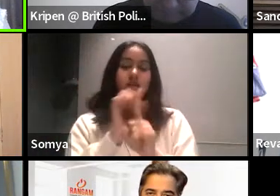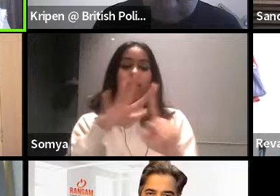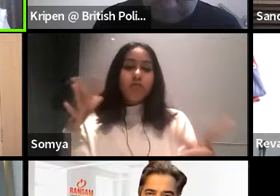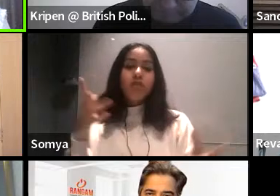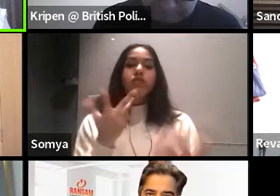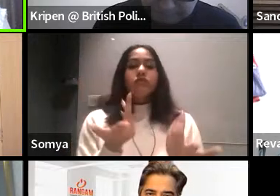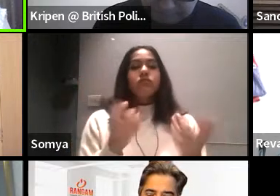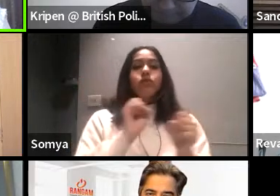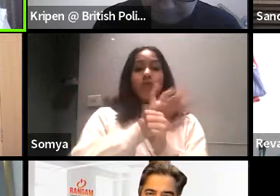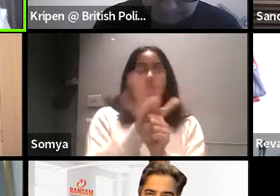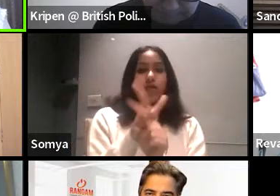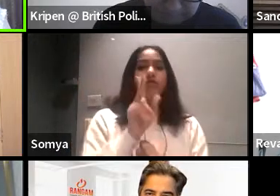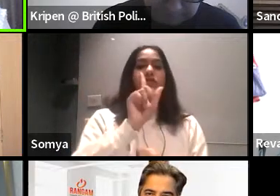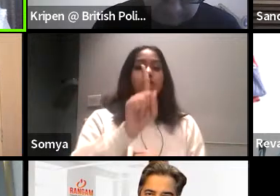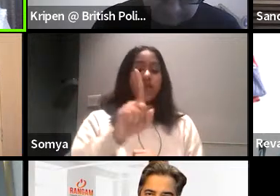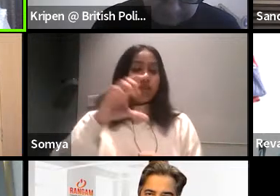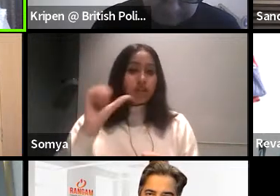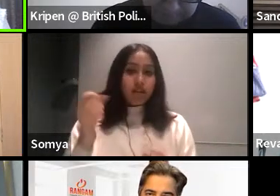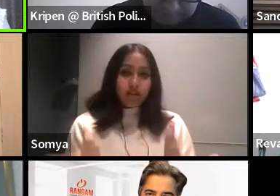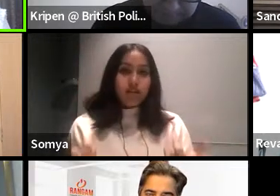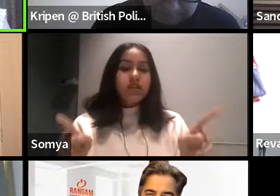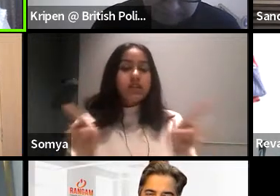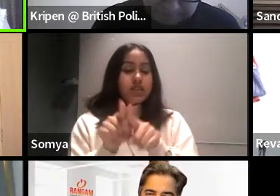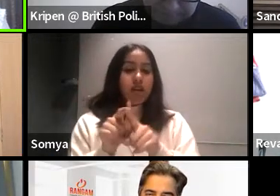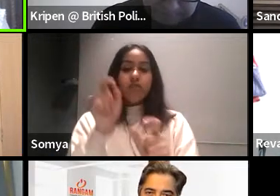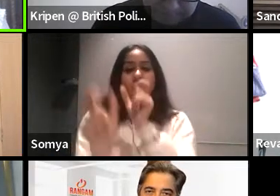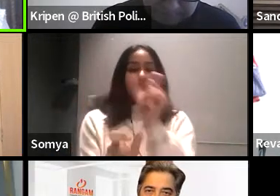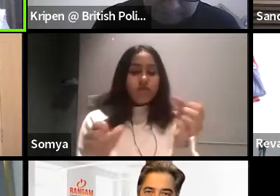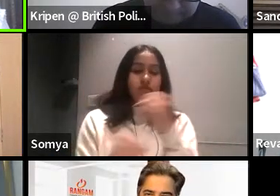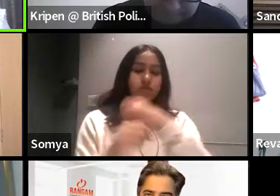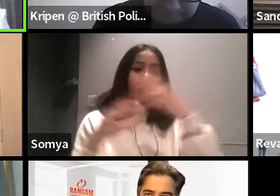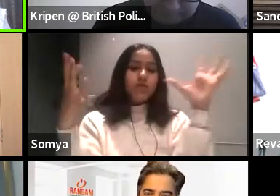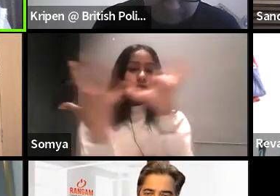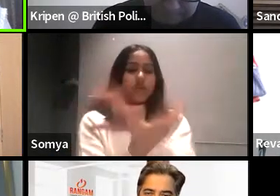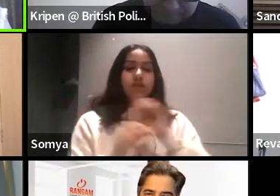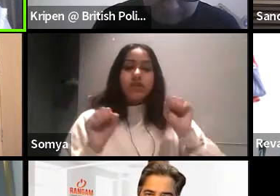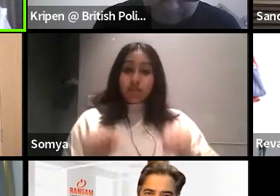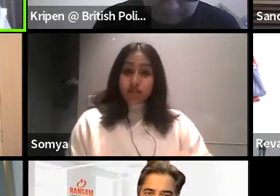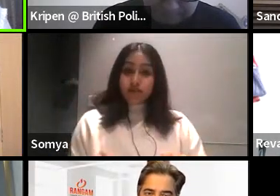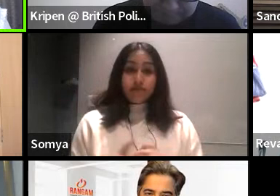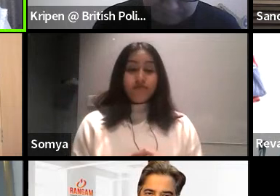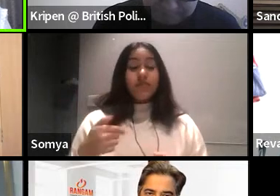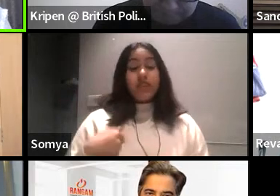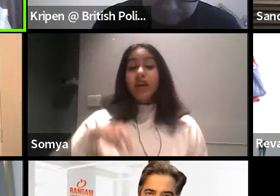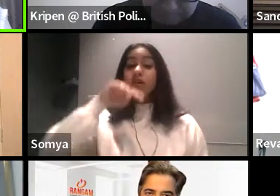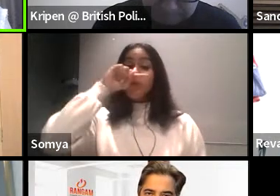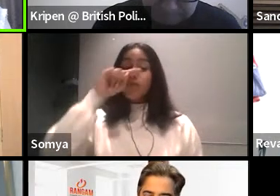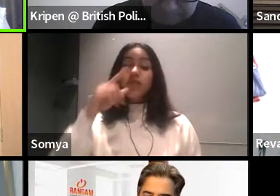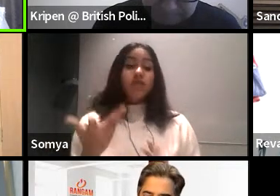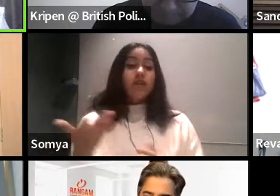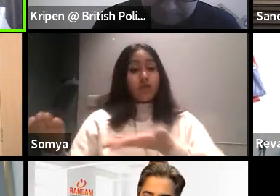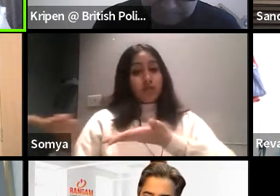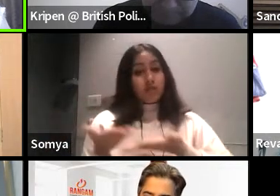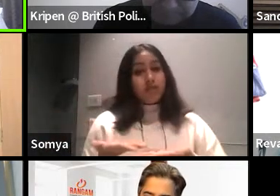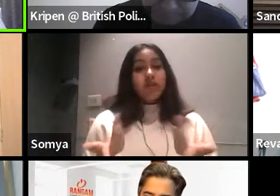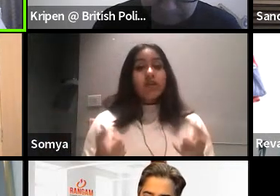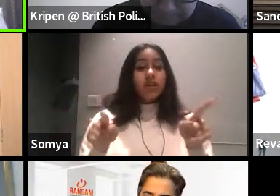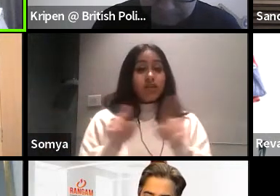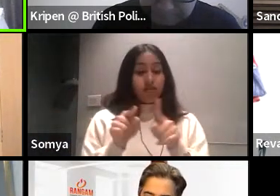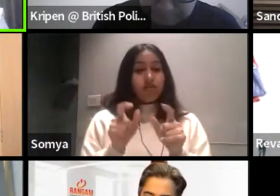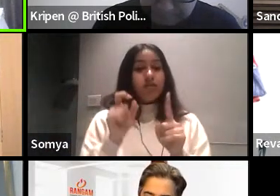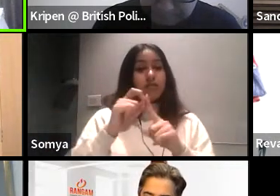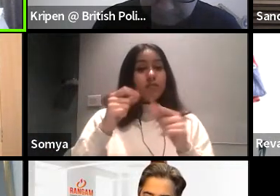on persons with disabilities across the globe. Let me proudly welcome our eminent